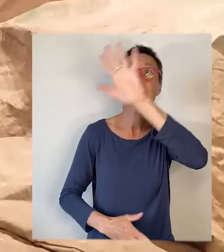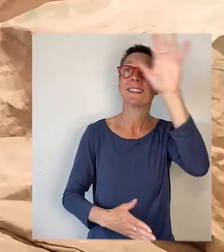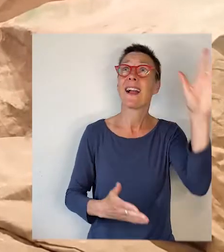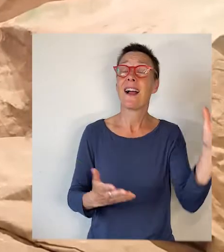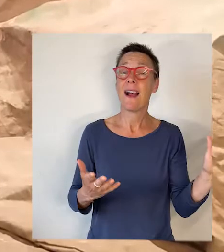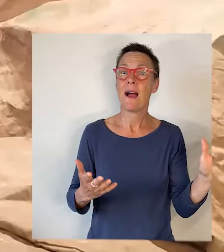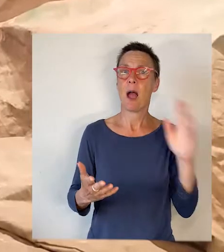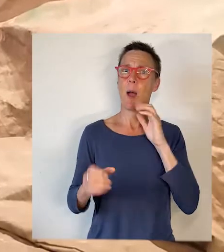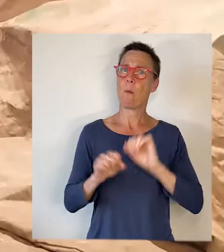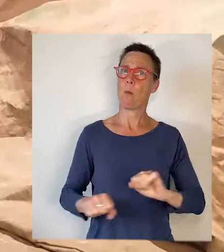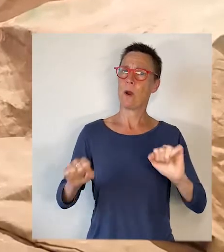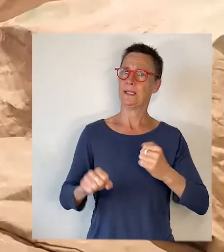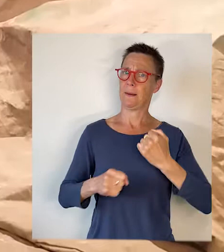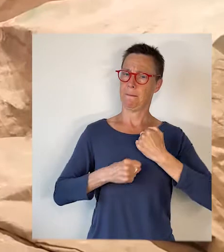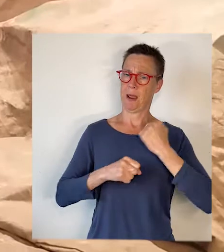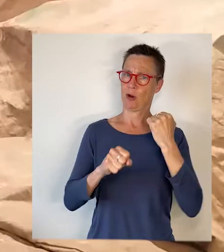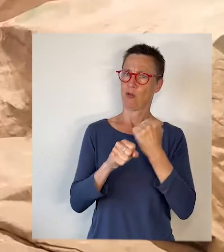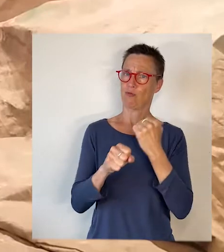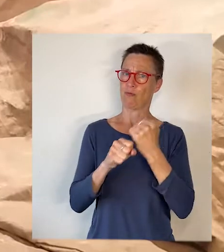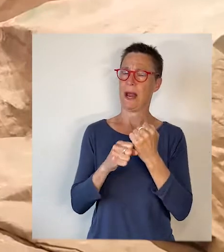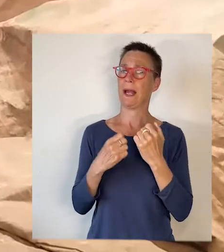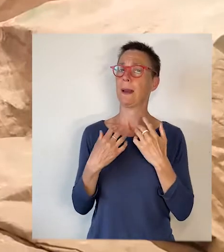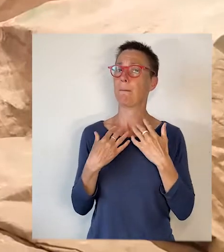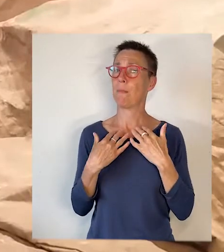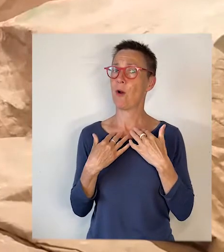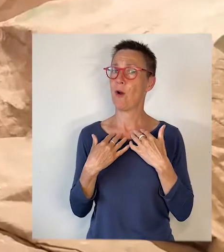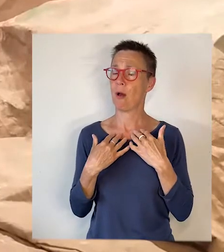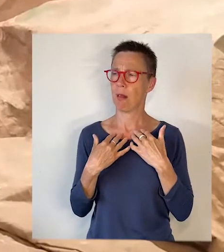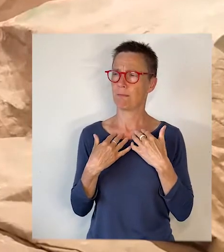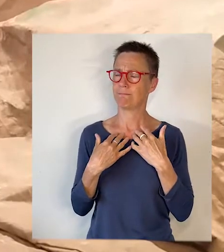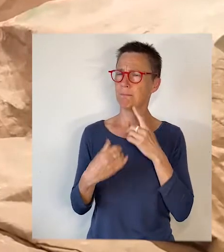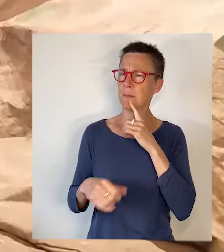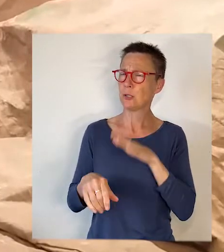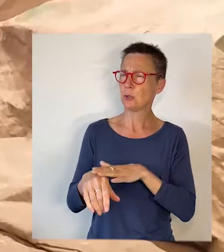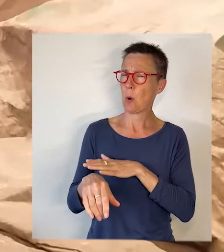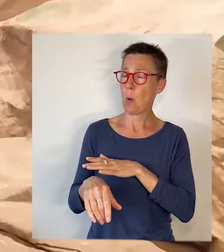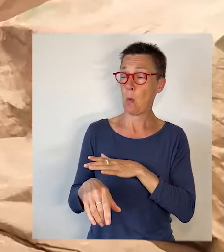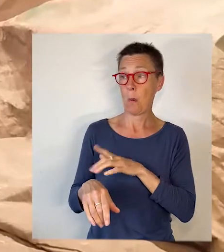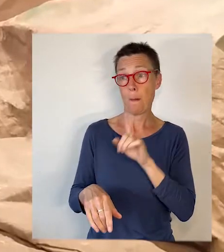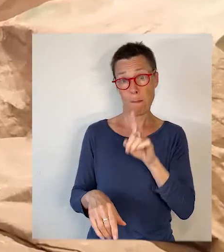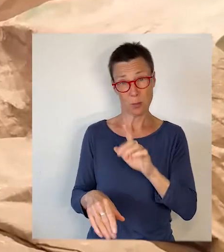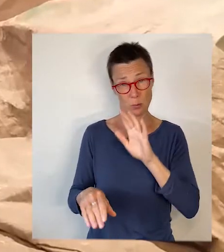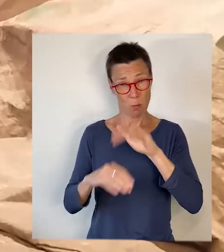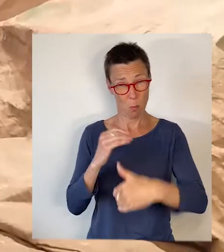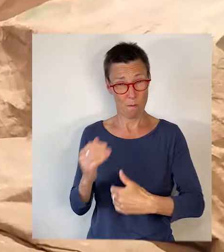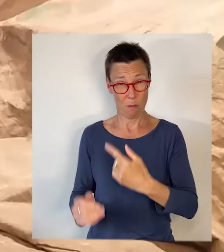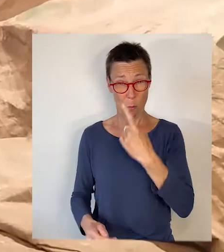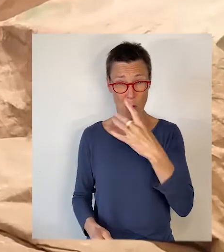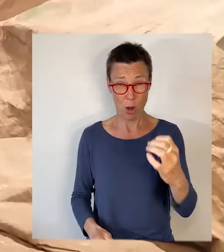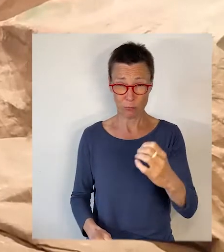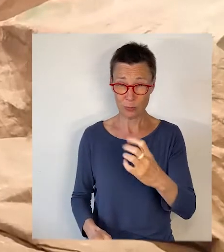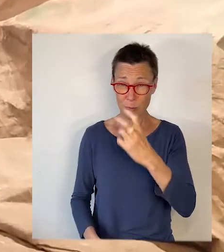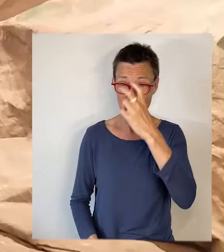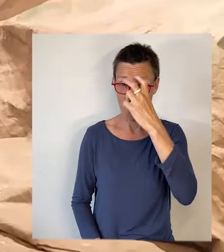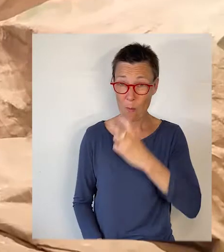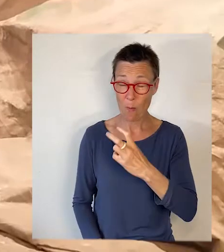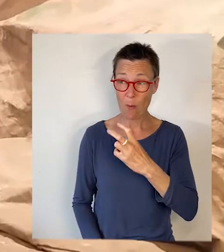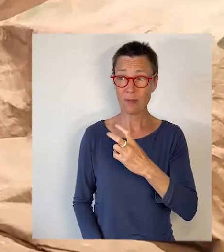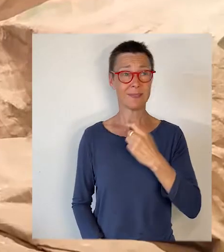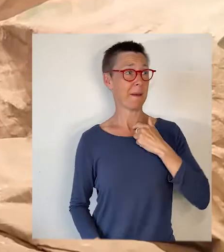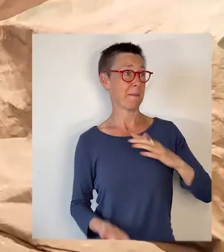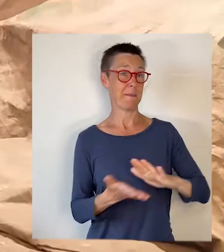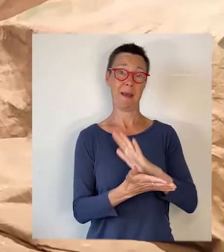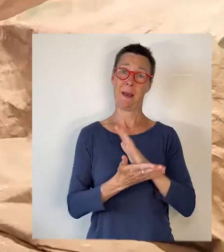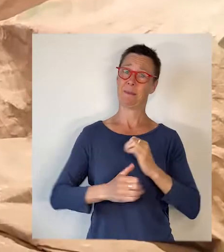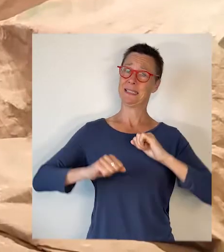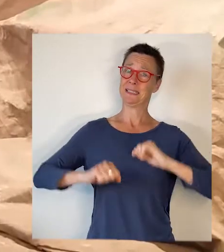I'm waiting for my Granny Pearl. She's taking a while, but then she is over 100 years old. And this is one of my favourite places to sit,